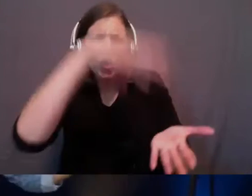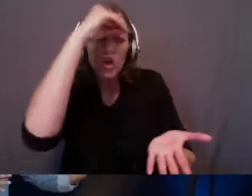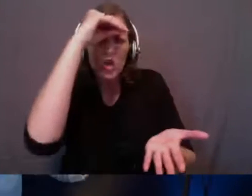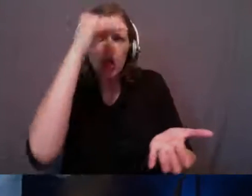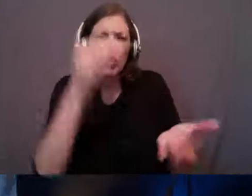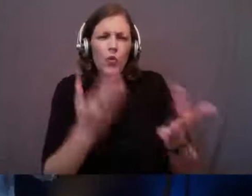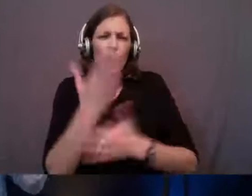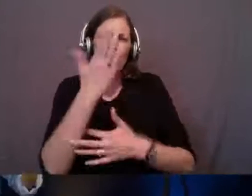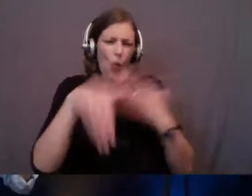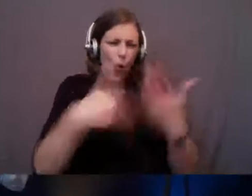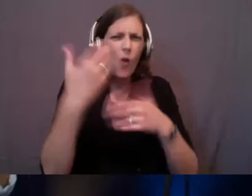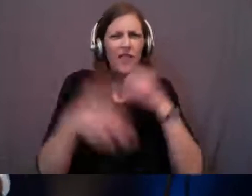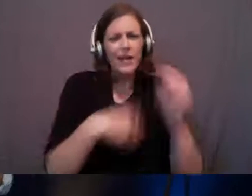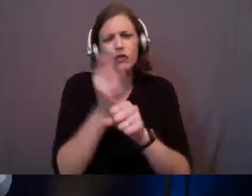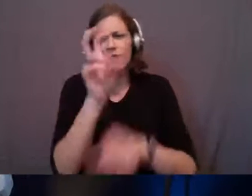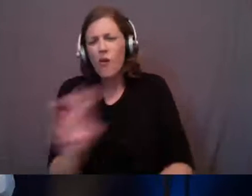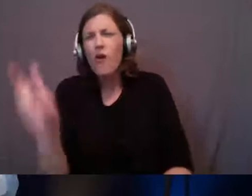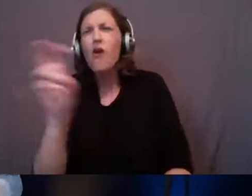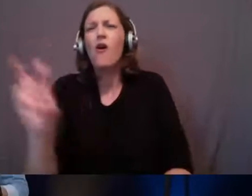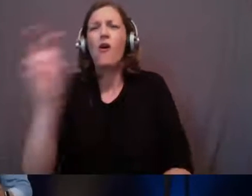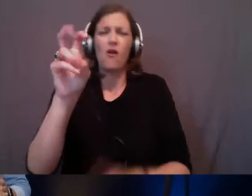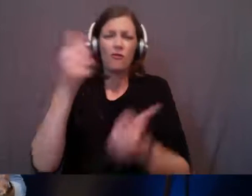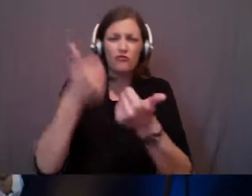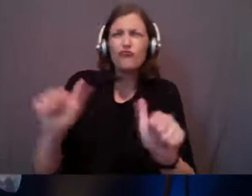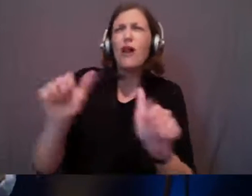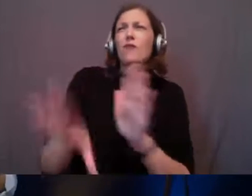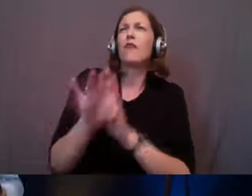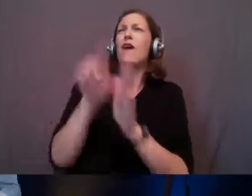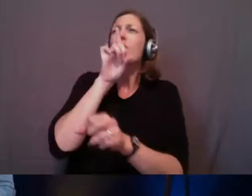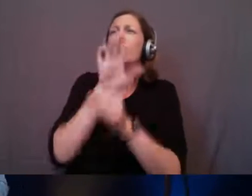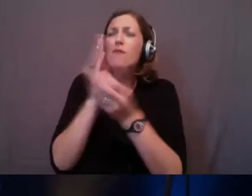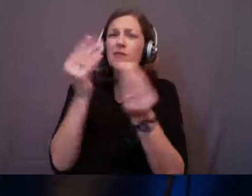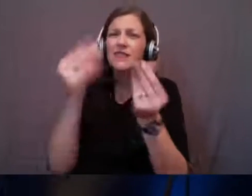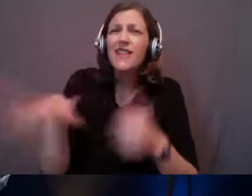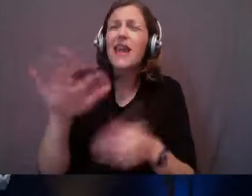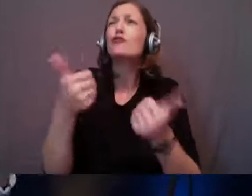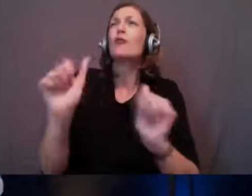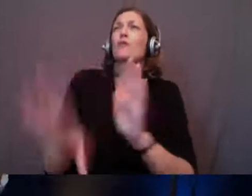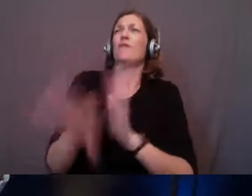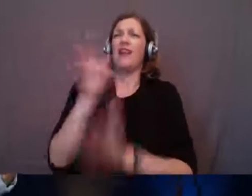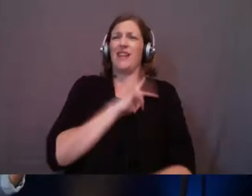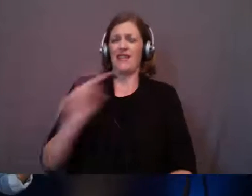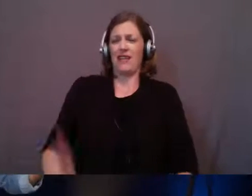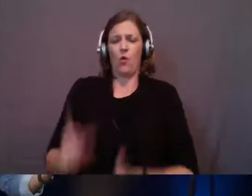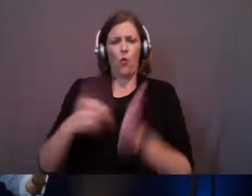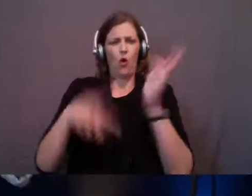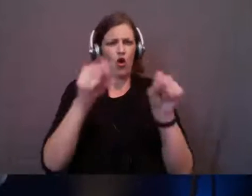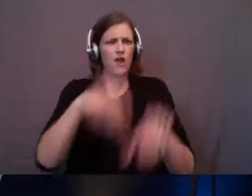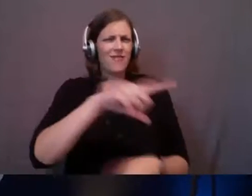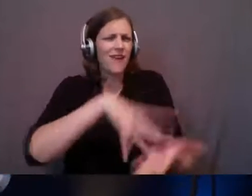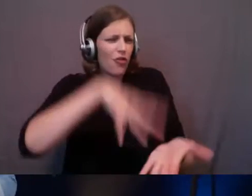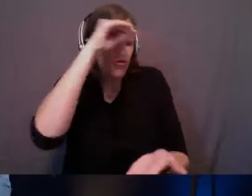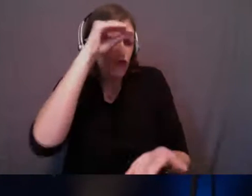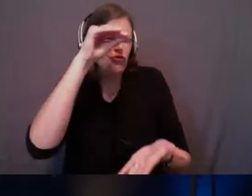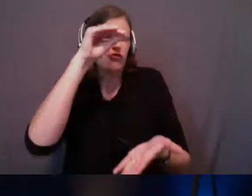all those years of wandering and roaming, trying to find the promised land, trying to find a king? What could they learn as they dive into